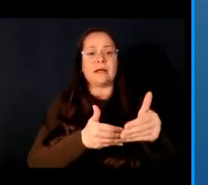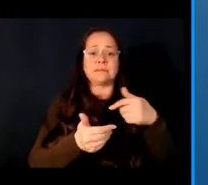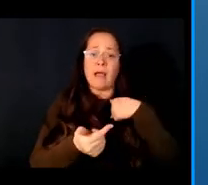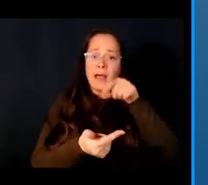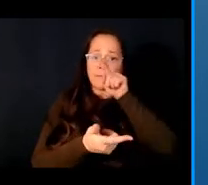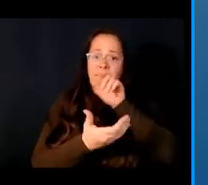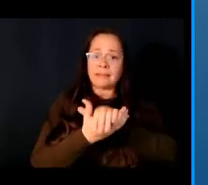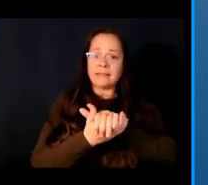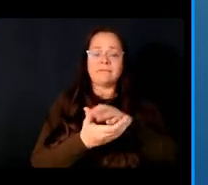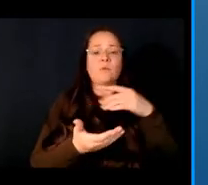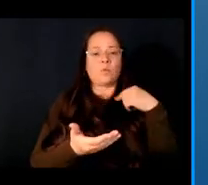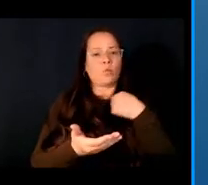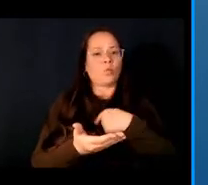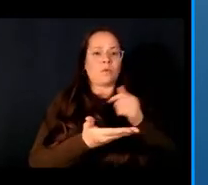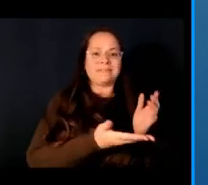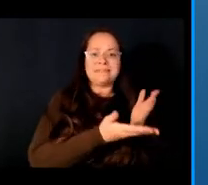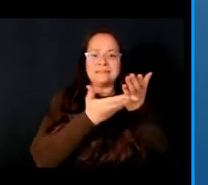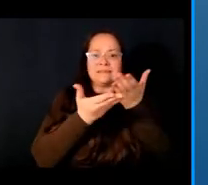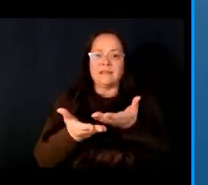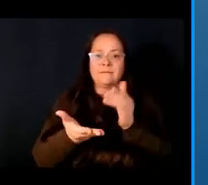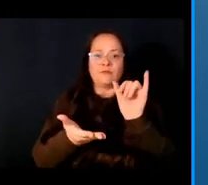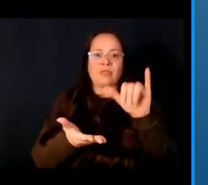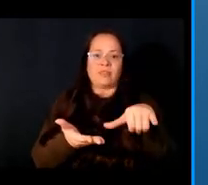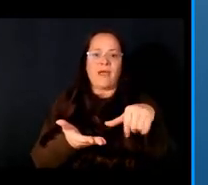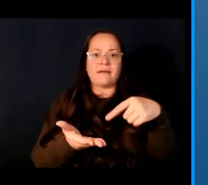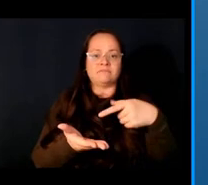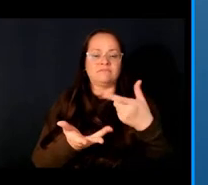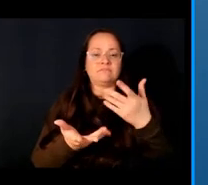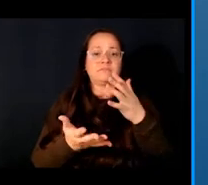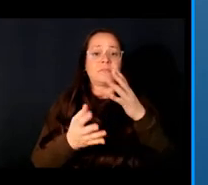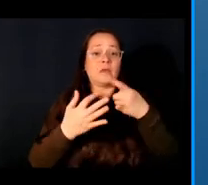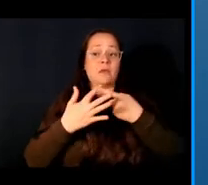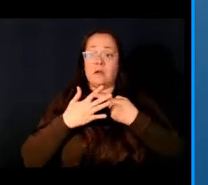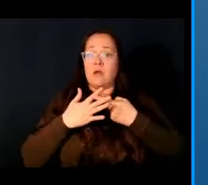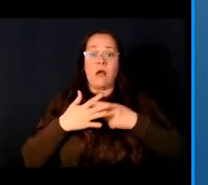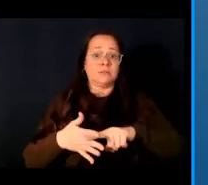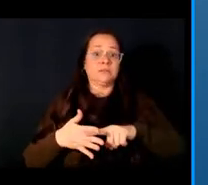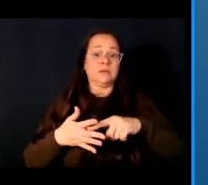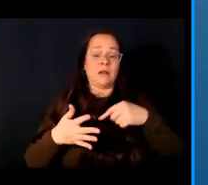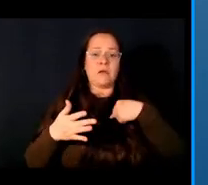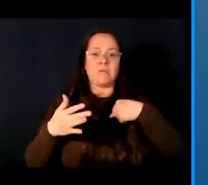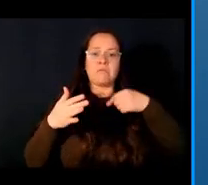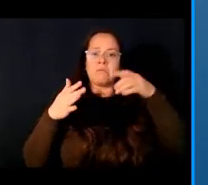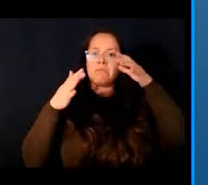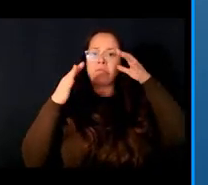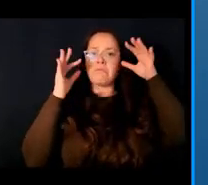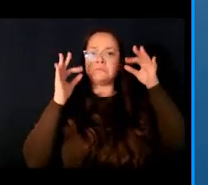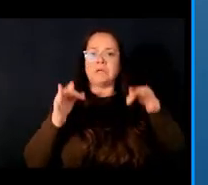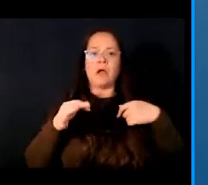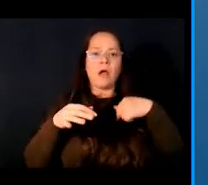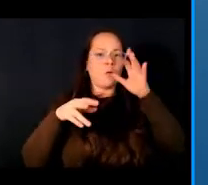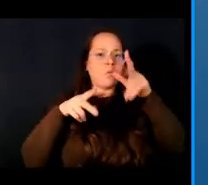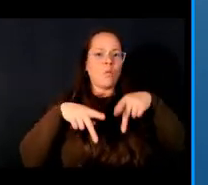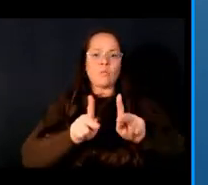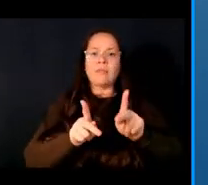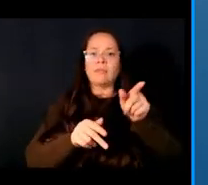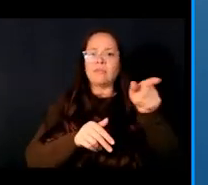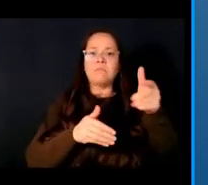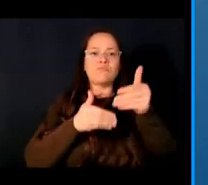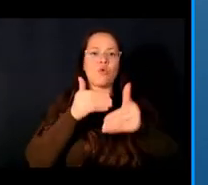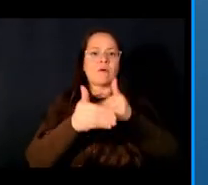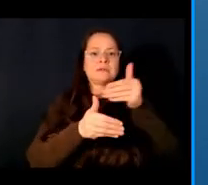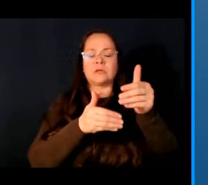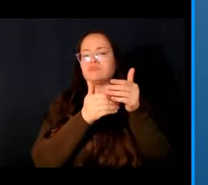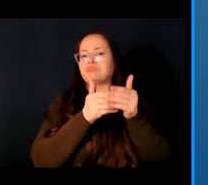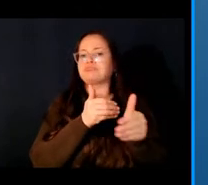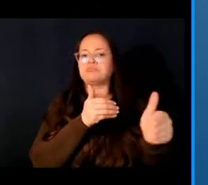that we have delivered upon that from the onset I decided that I was going to let this process play out that